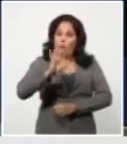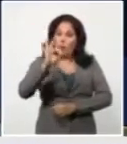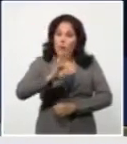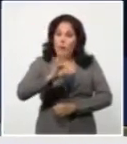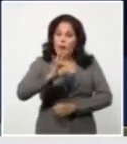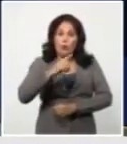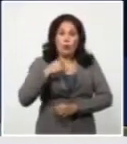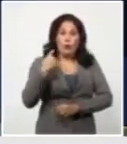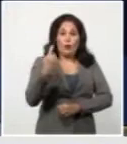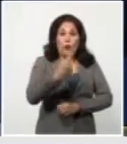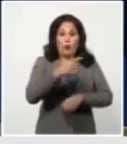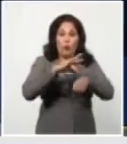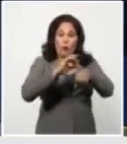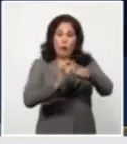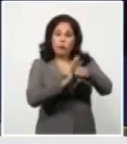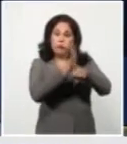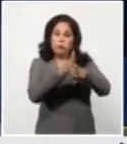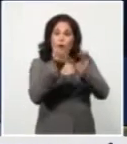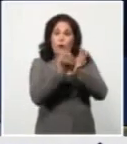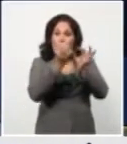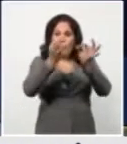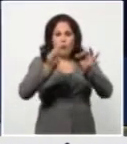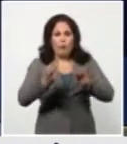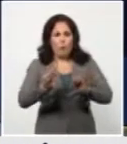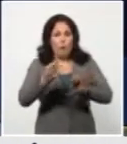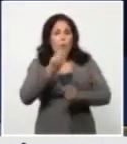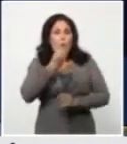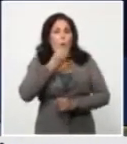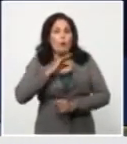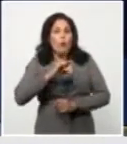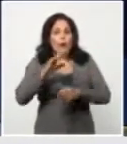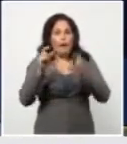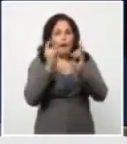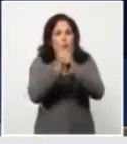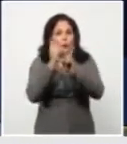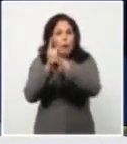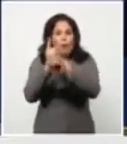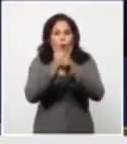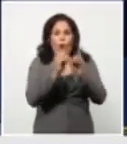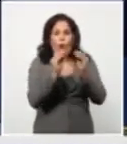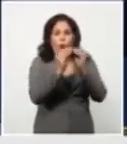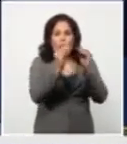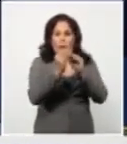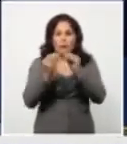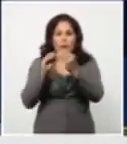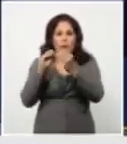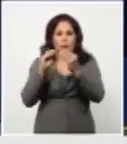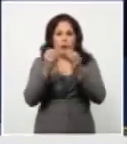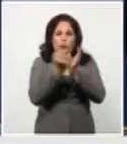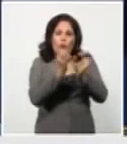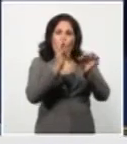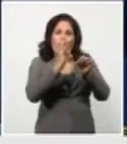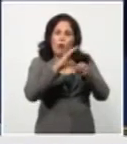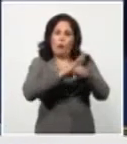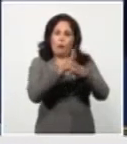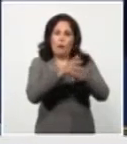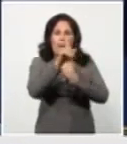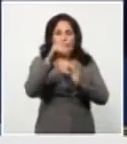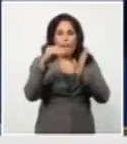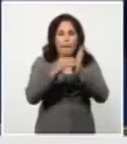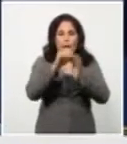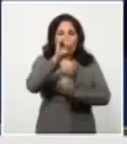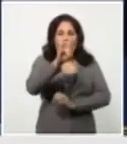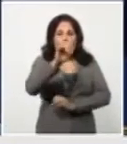and 89.7% of the cases confirmed in Cuba are contacts of a